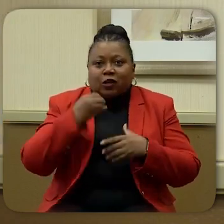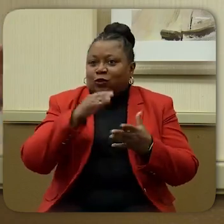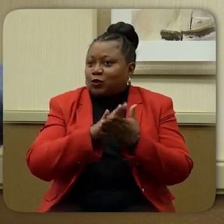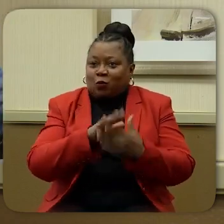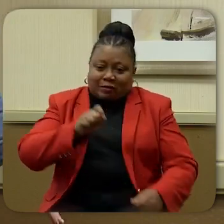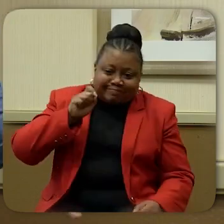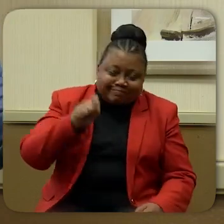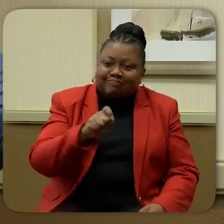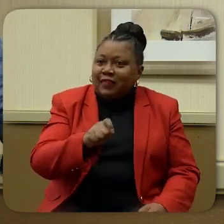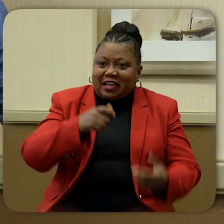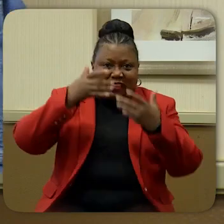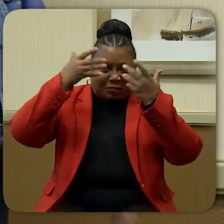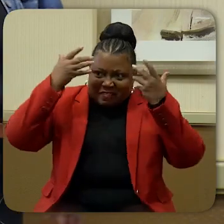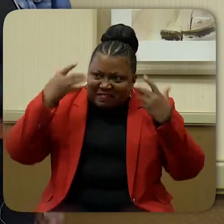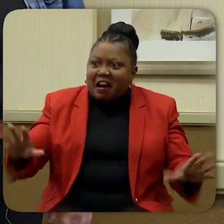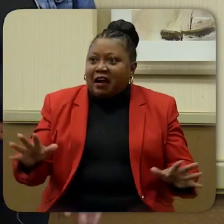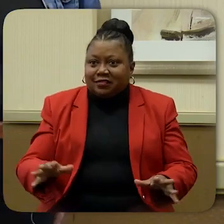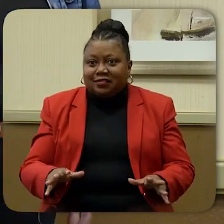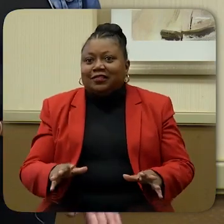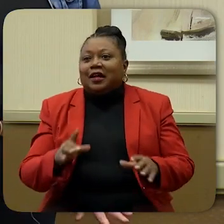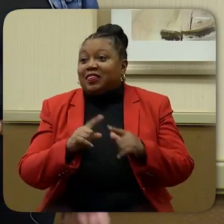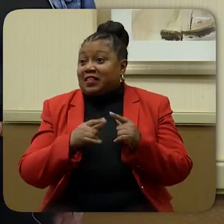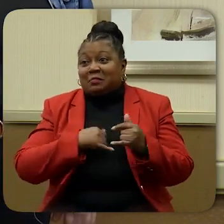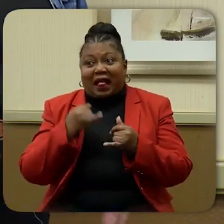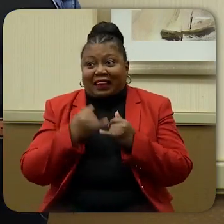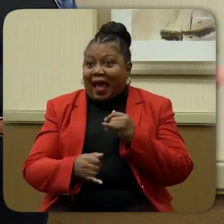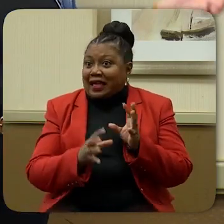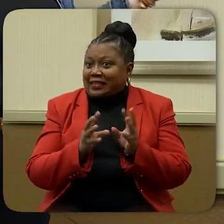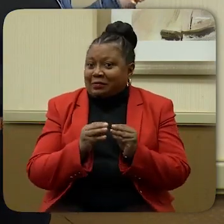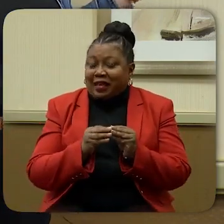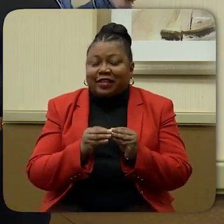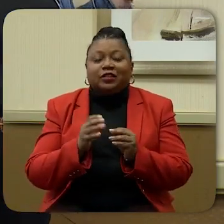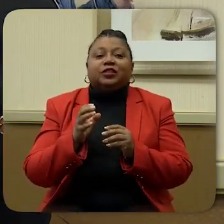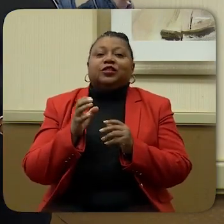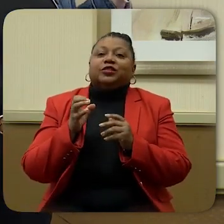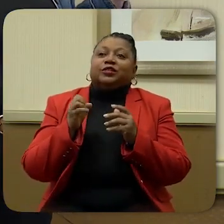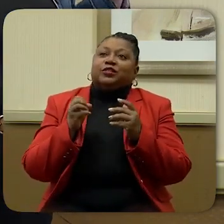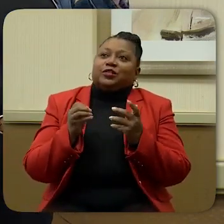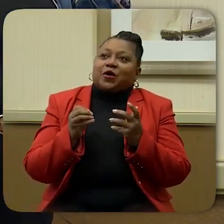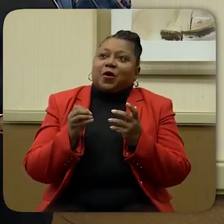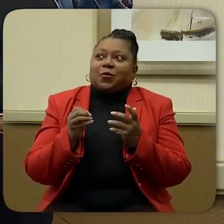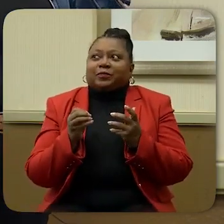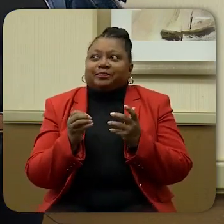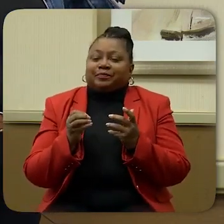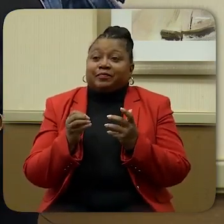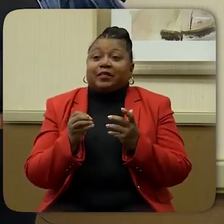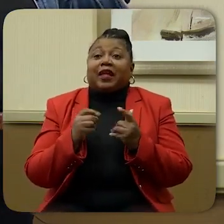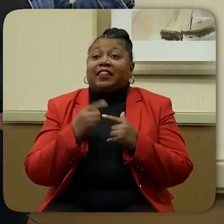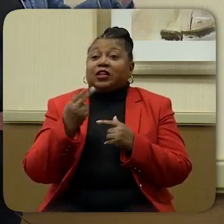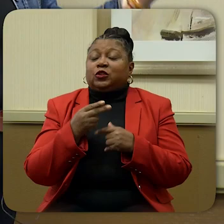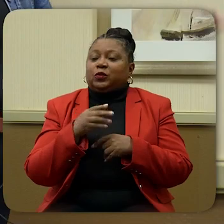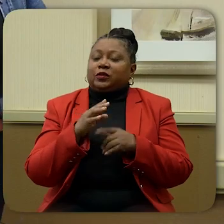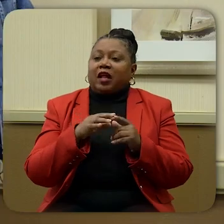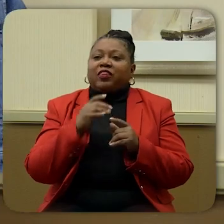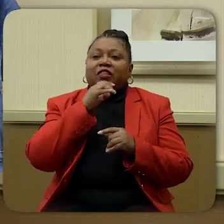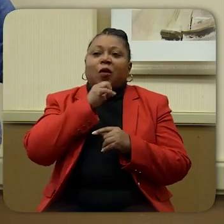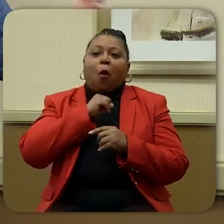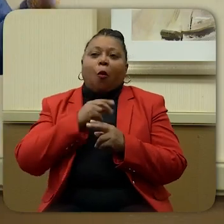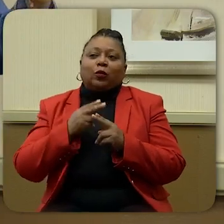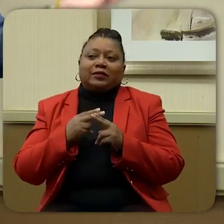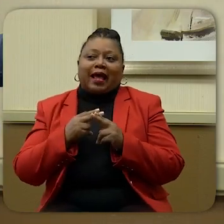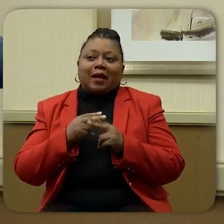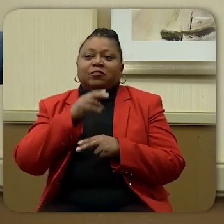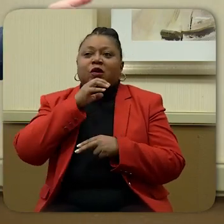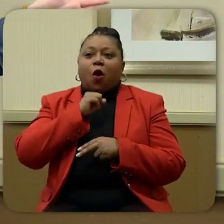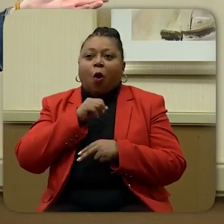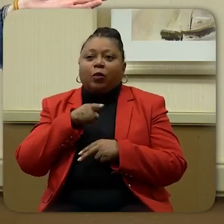school and just be done, like this is my last meeting. And so so they used like the old name